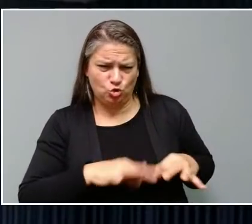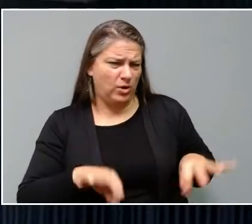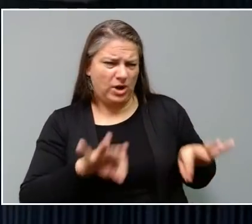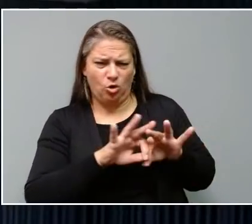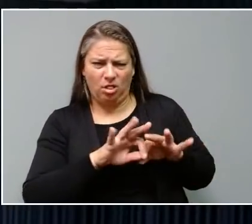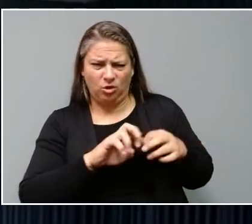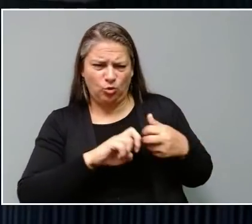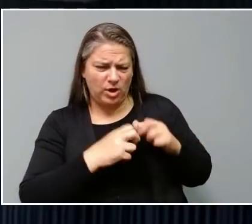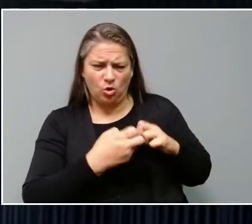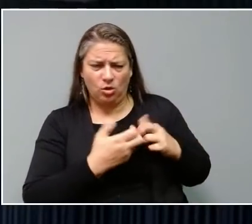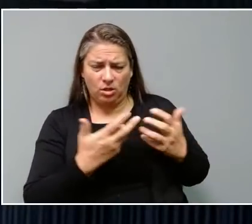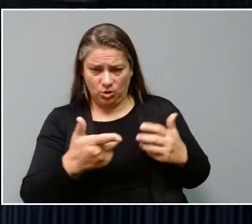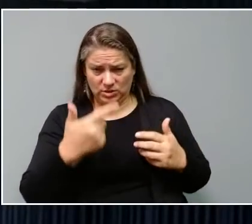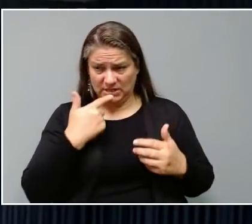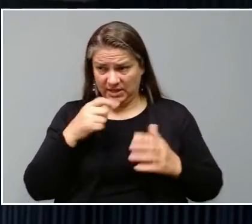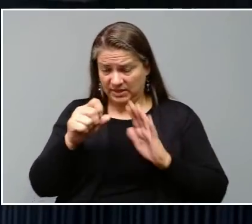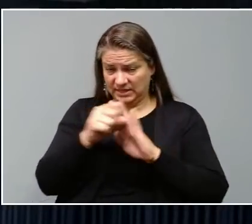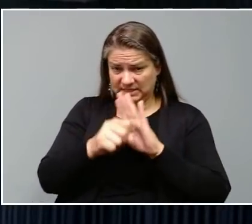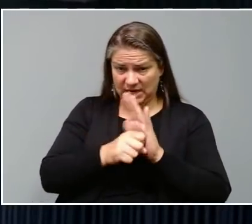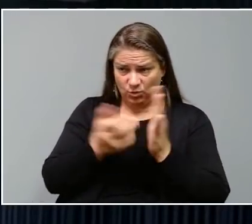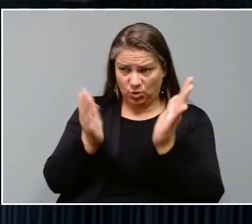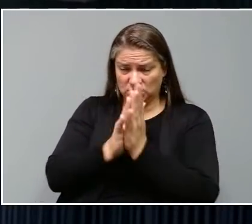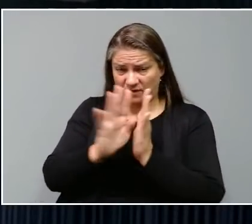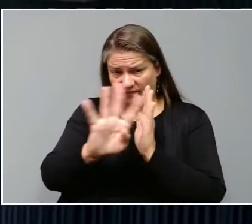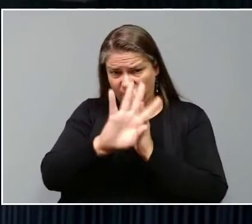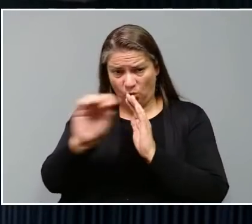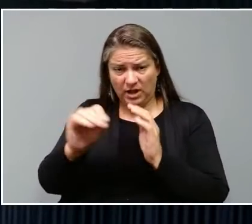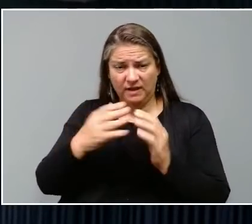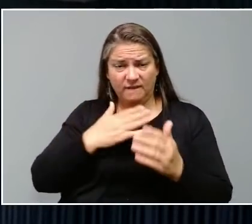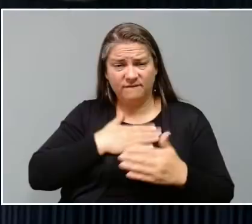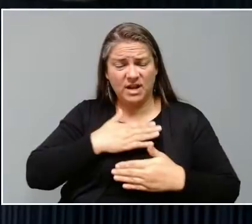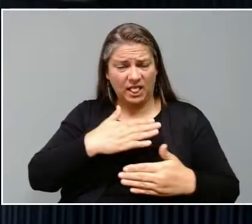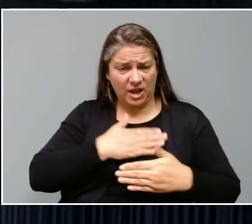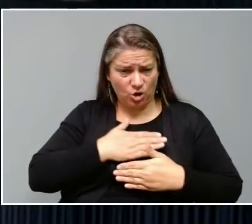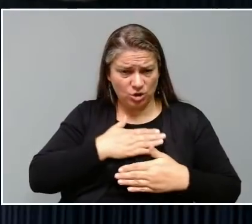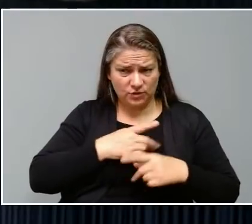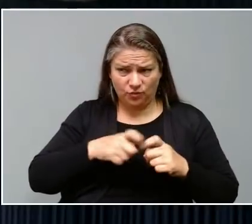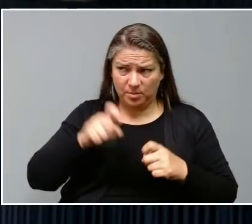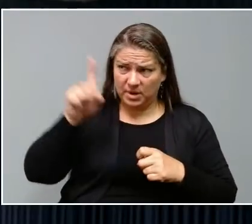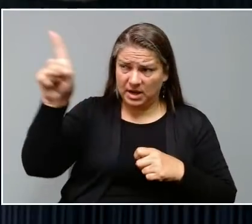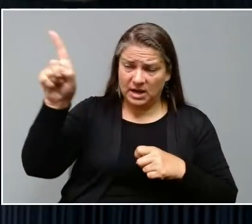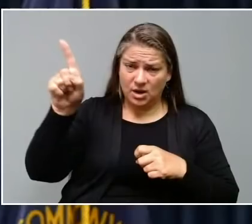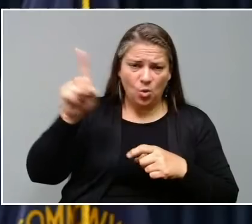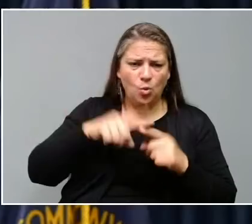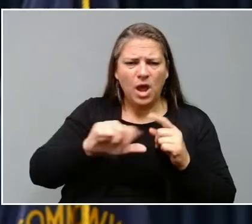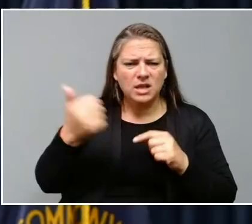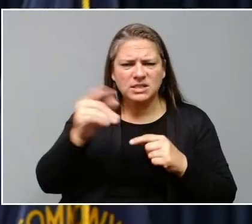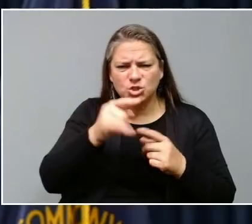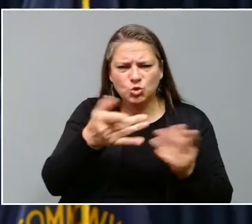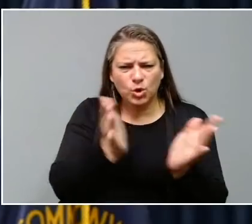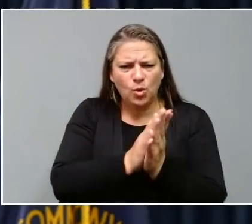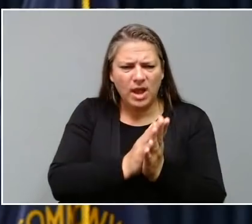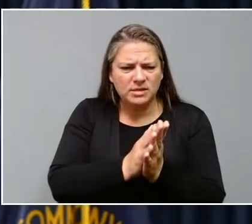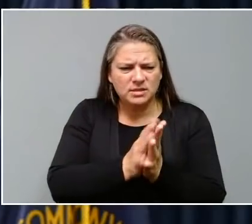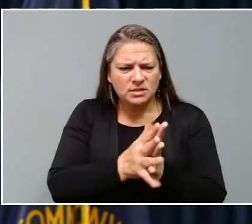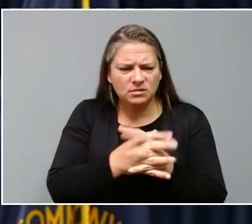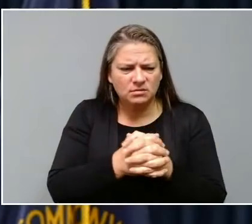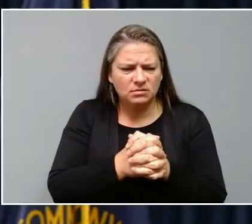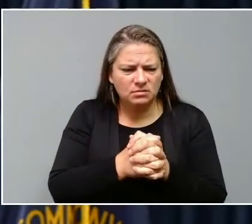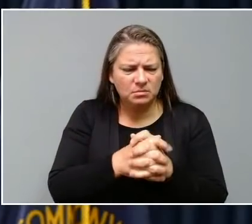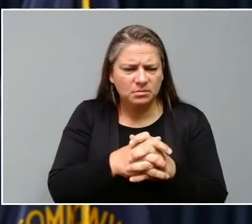state has requested 40 ventilators from the national stockpile. What else have you all requested so far directly related to COVID?